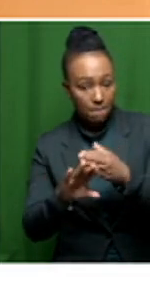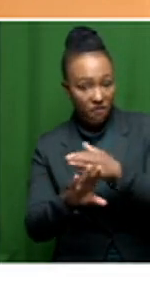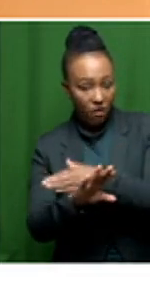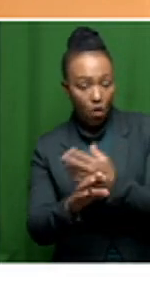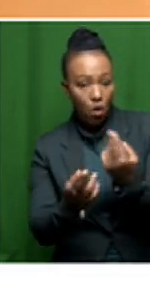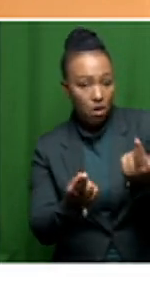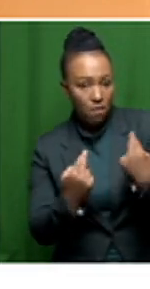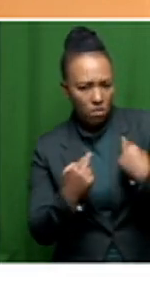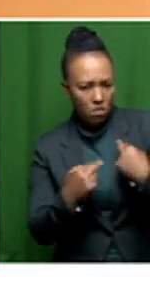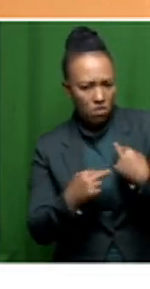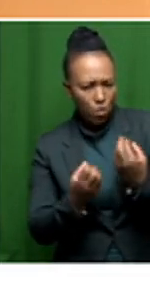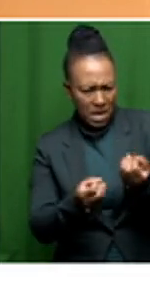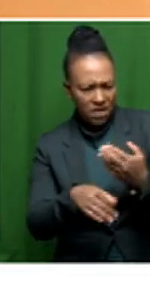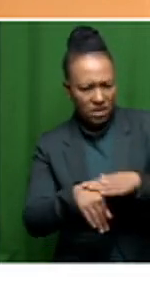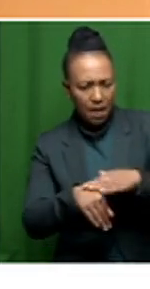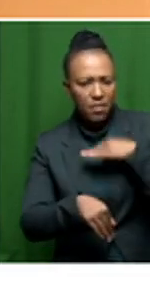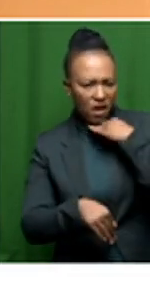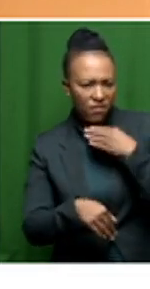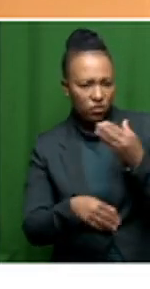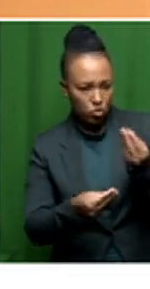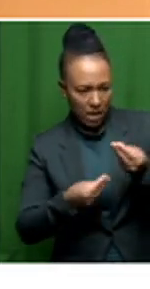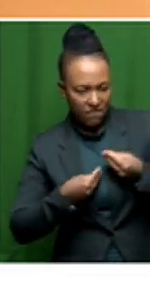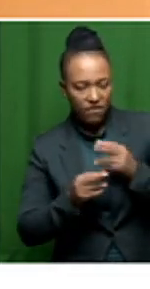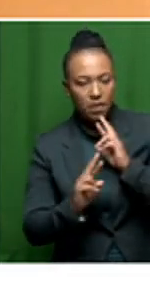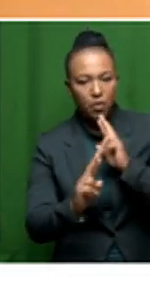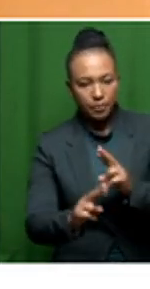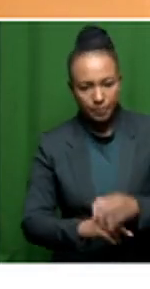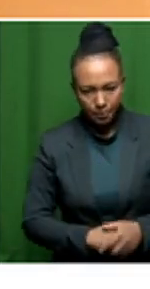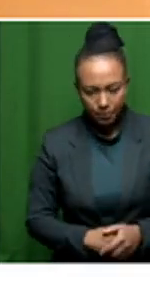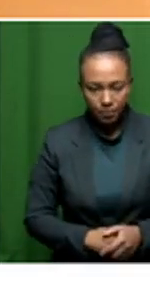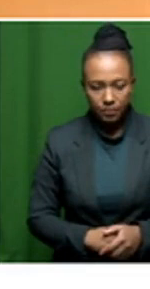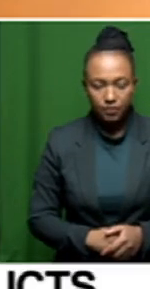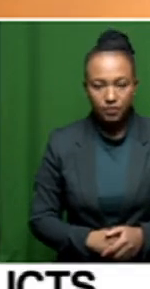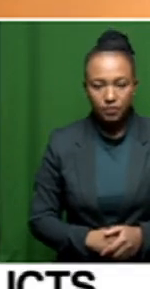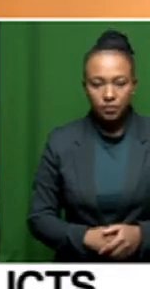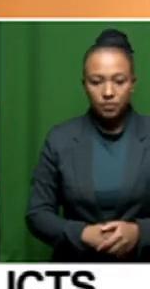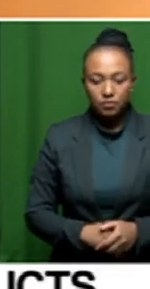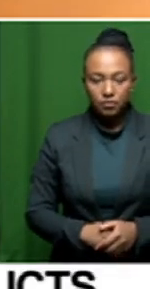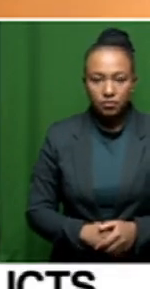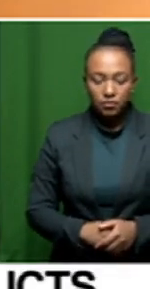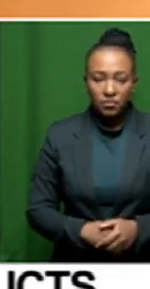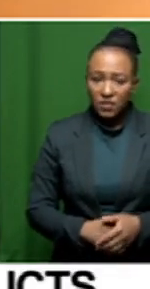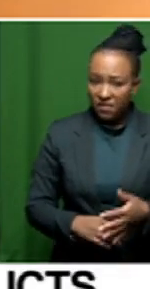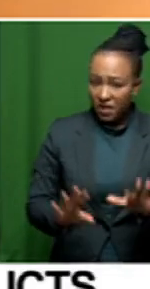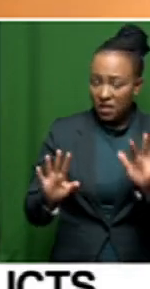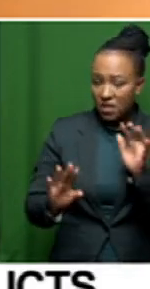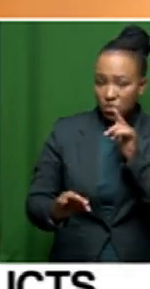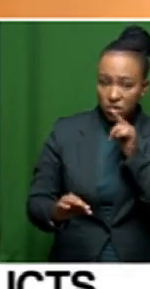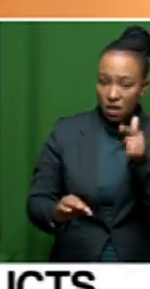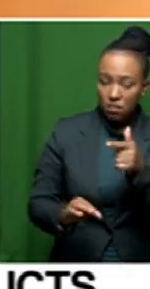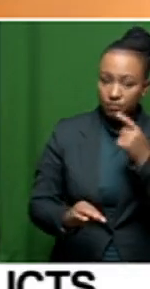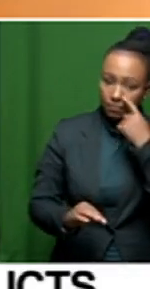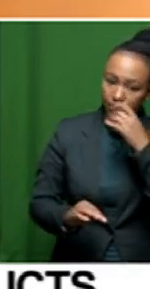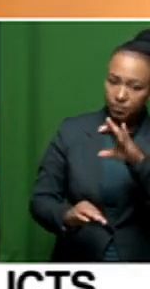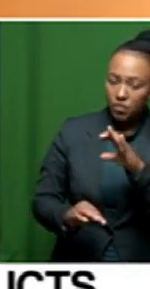We gave them enough time to give us feedback, yes. And did they tell you when the Charlotte Maxeke Hospital is